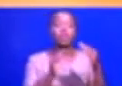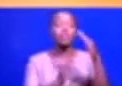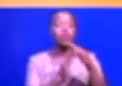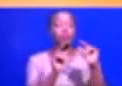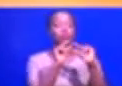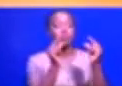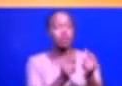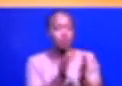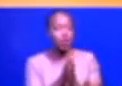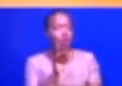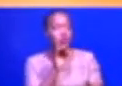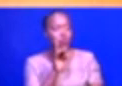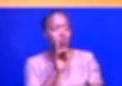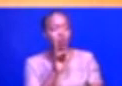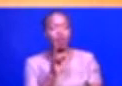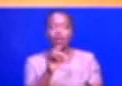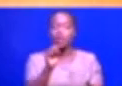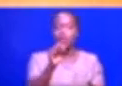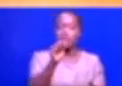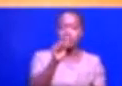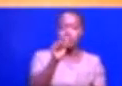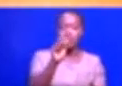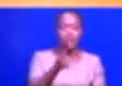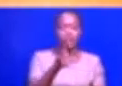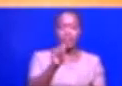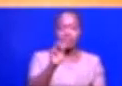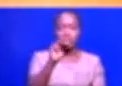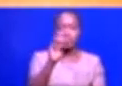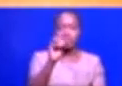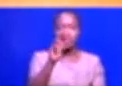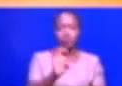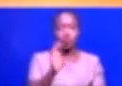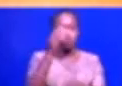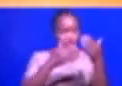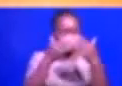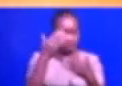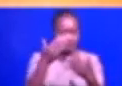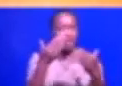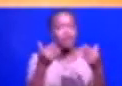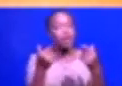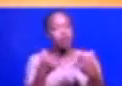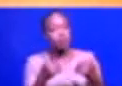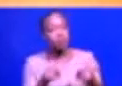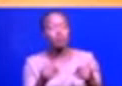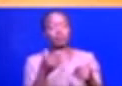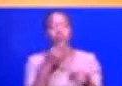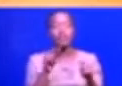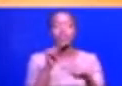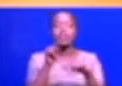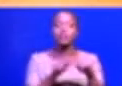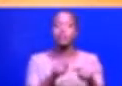tomorrow, we've got Strathmore playing against Snipers, and this is for the men's Division 1, the right to